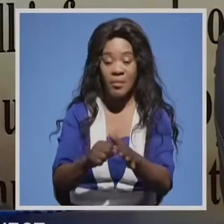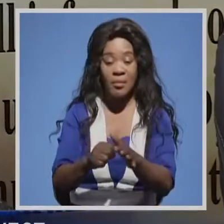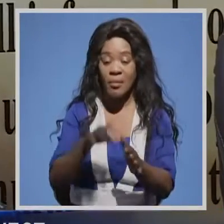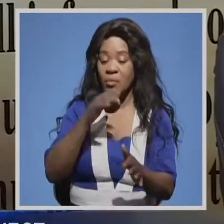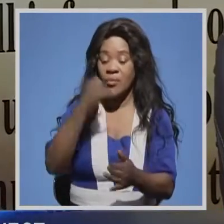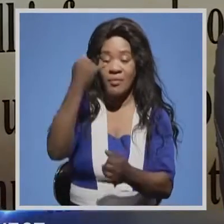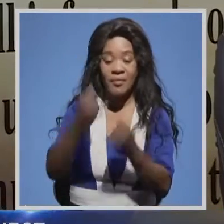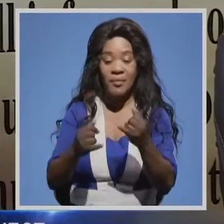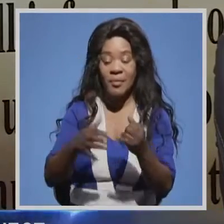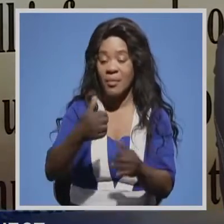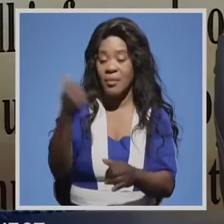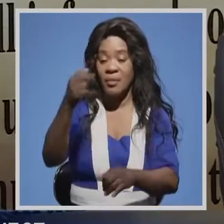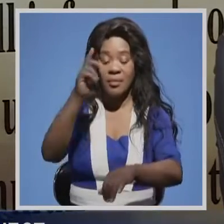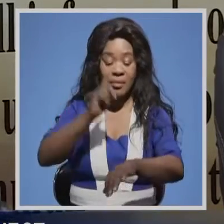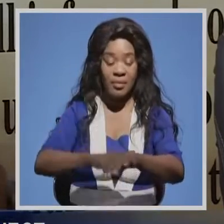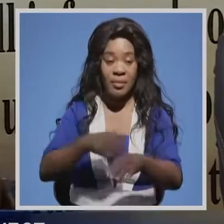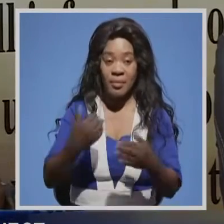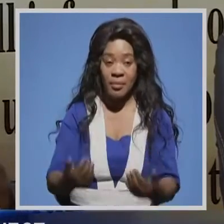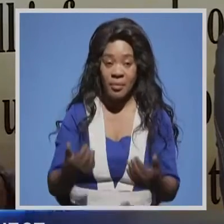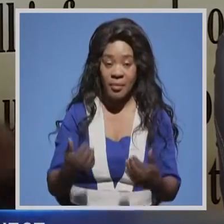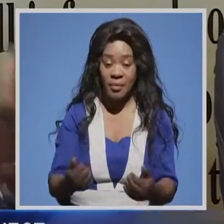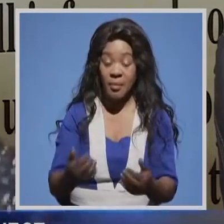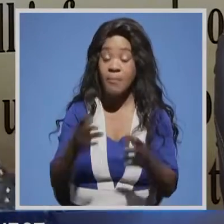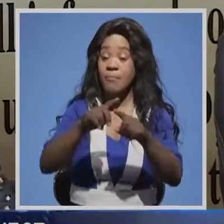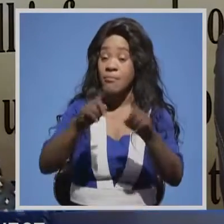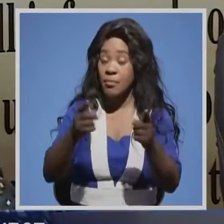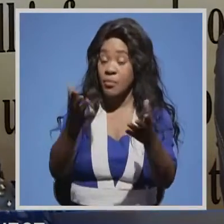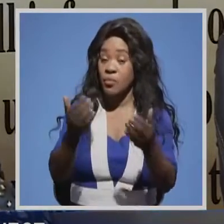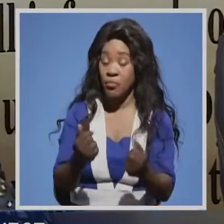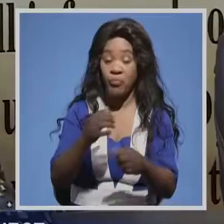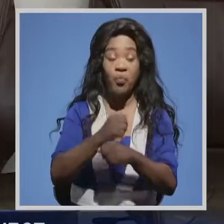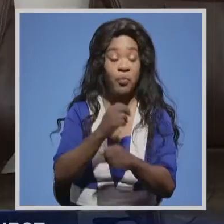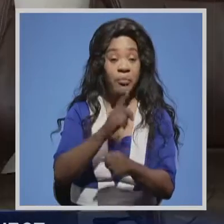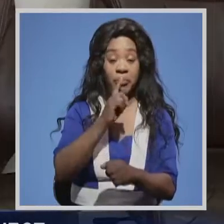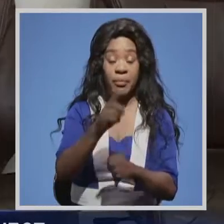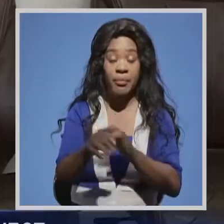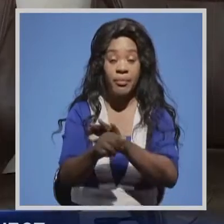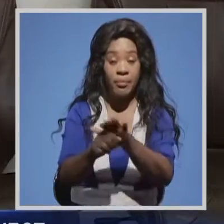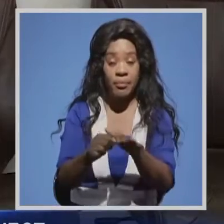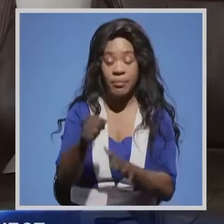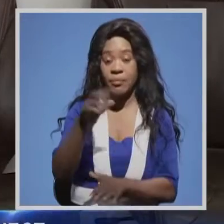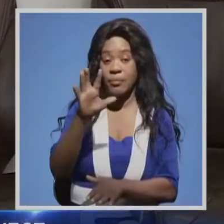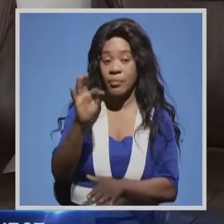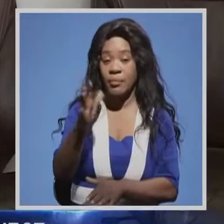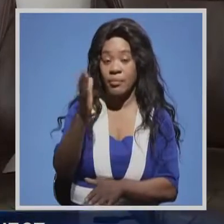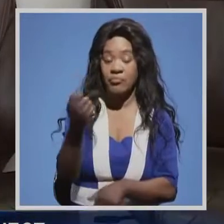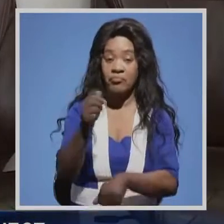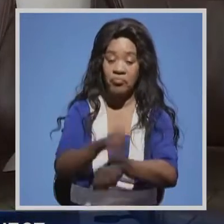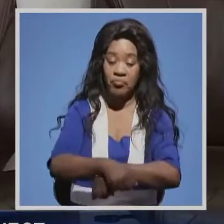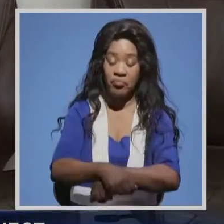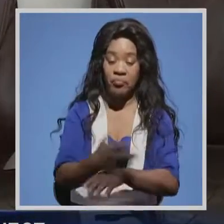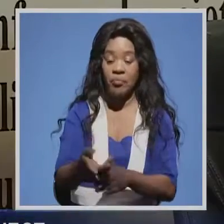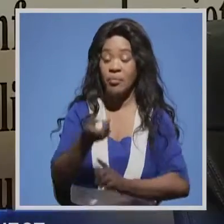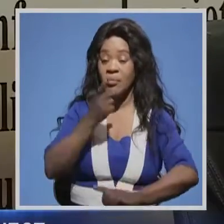You don't want to be part of the statistic. You want to ensure that at the end of corona, you'd have survived. Ms. Silia also